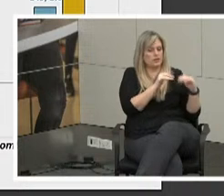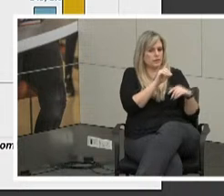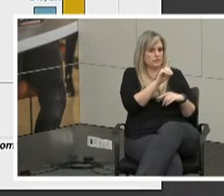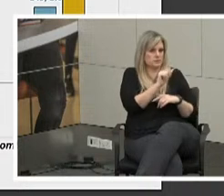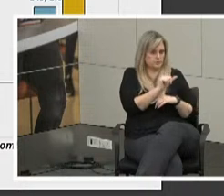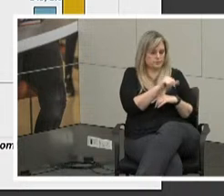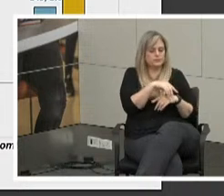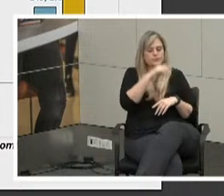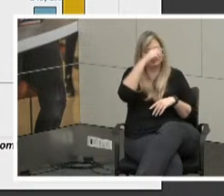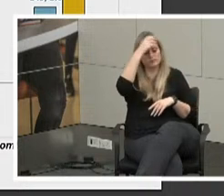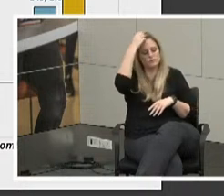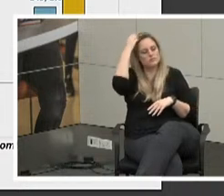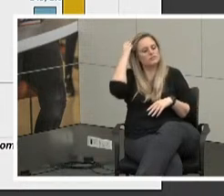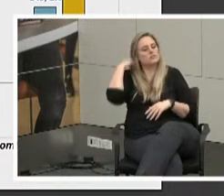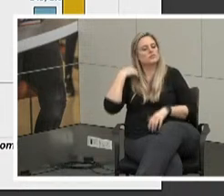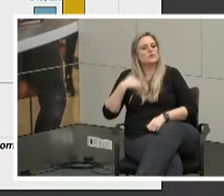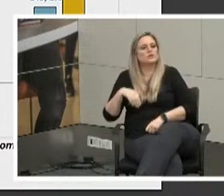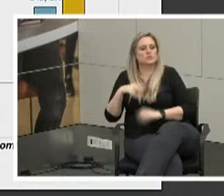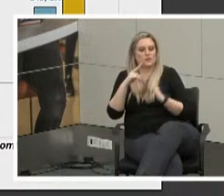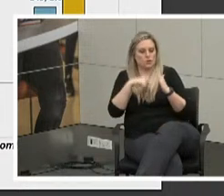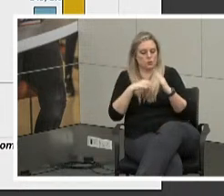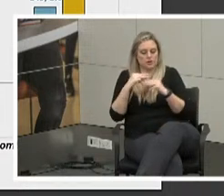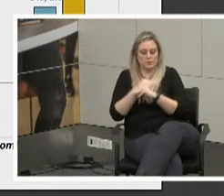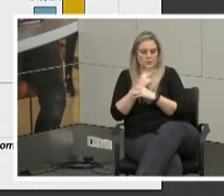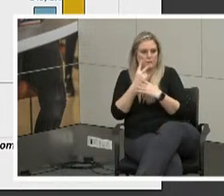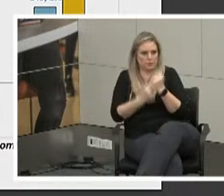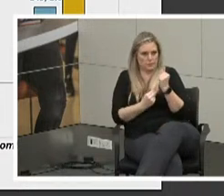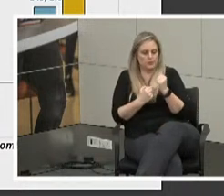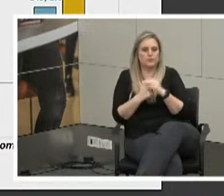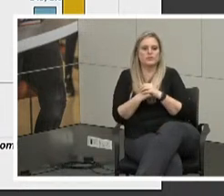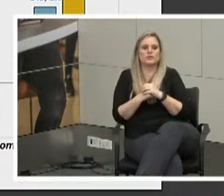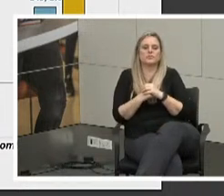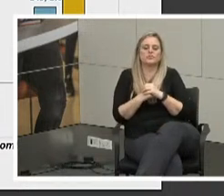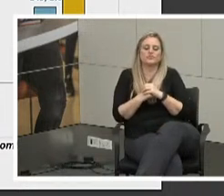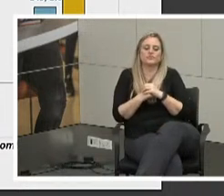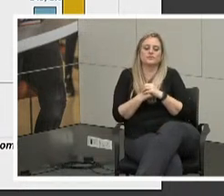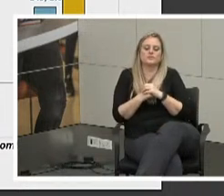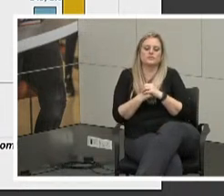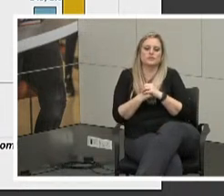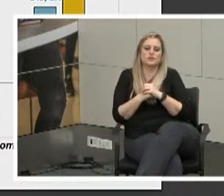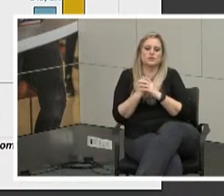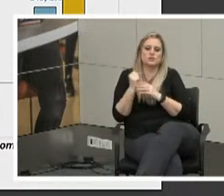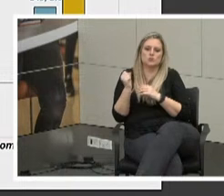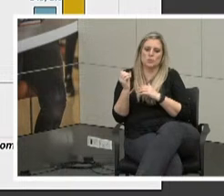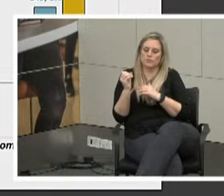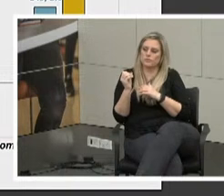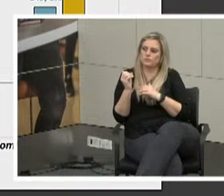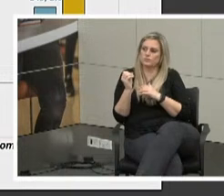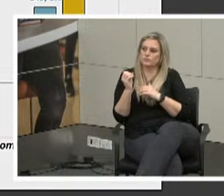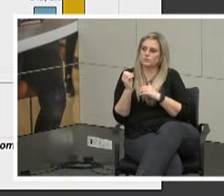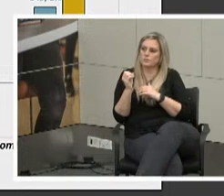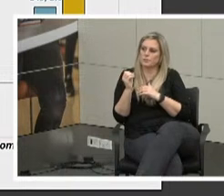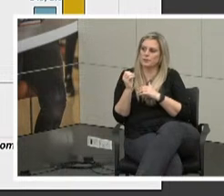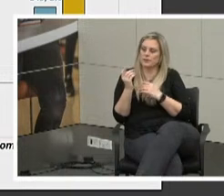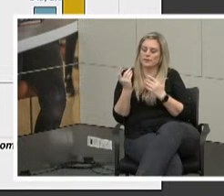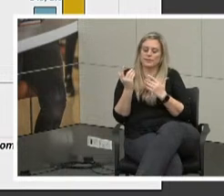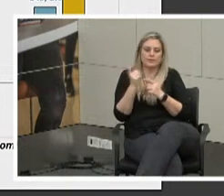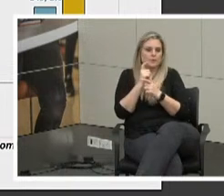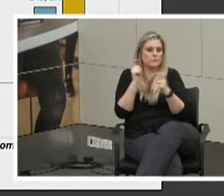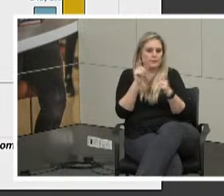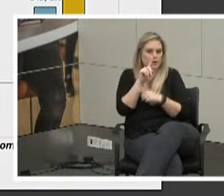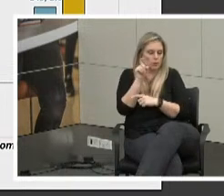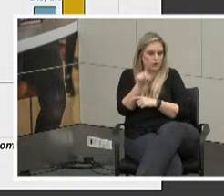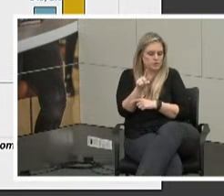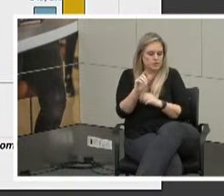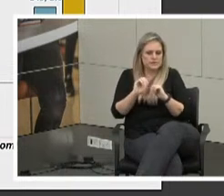disabilities in both reading a math and math and reading and so um the million-dollar question is